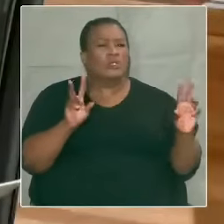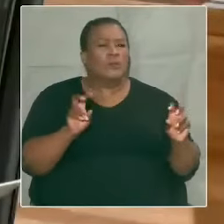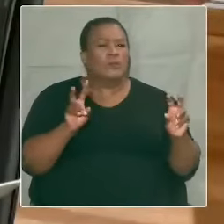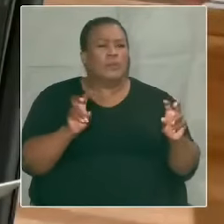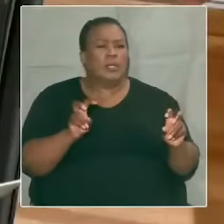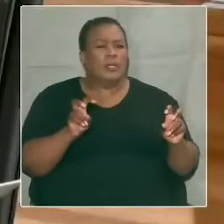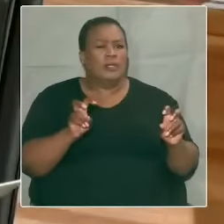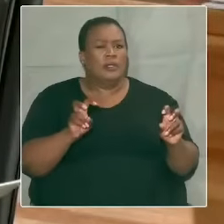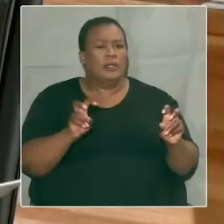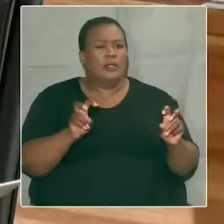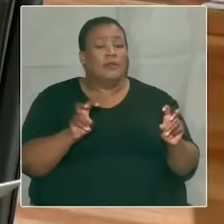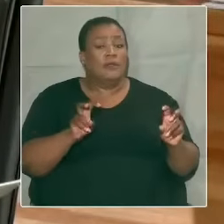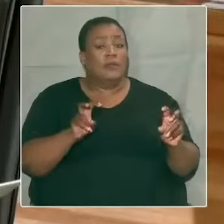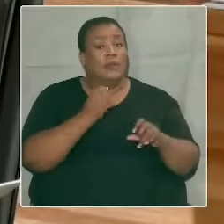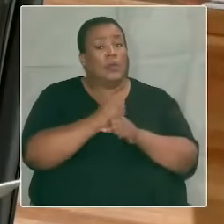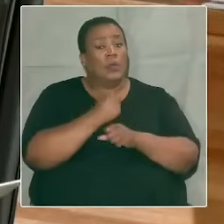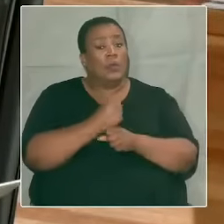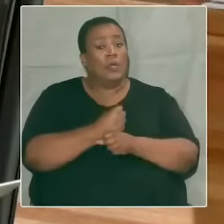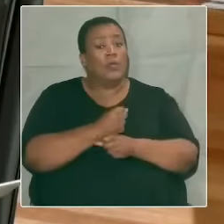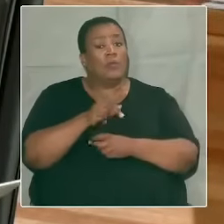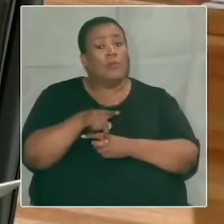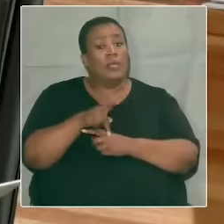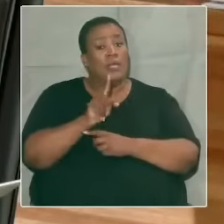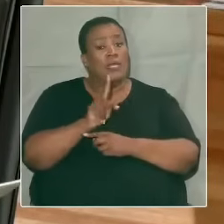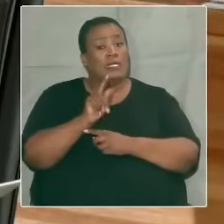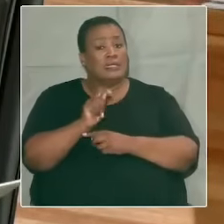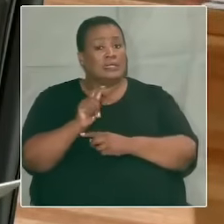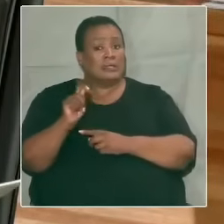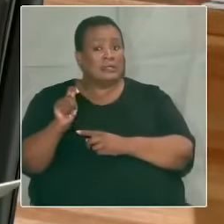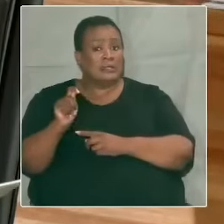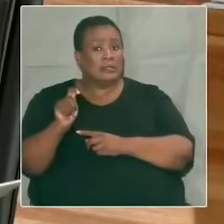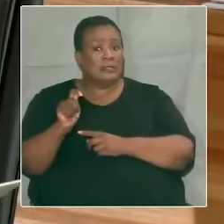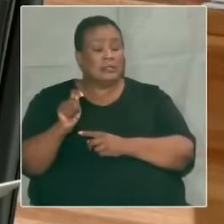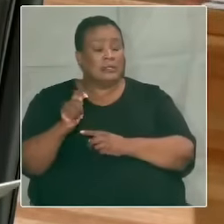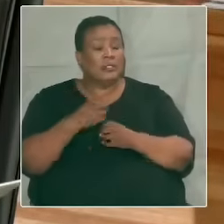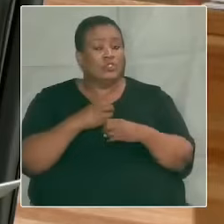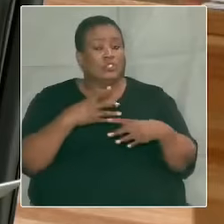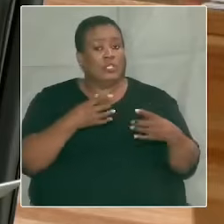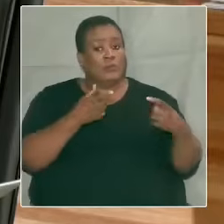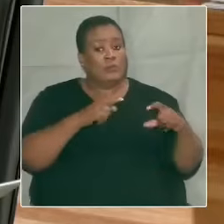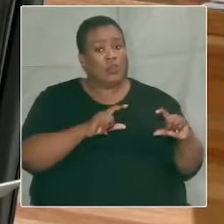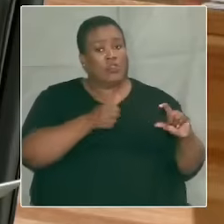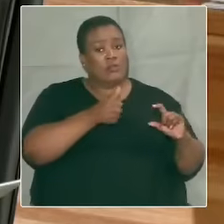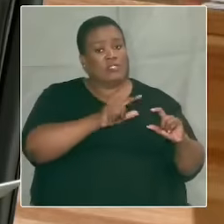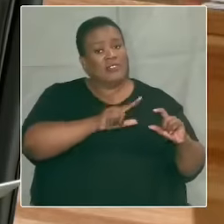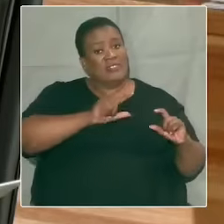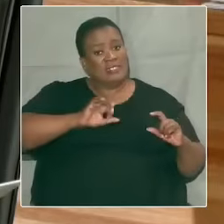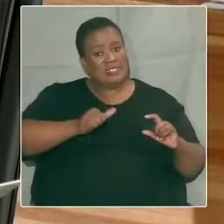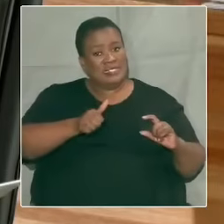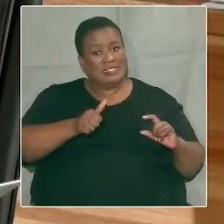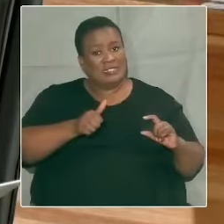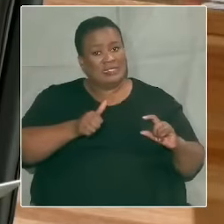work of the PKTT, commencing from paragraph 76.